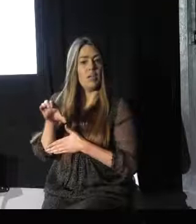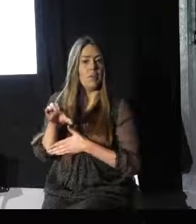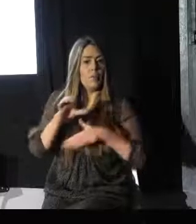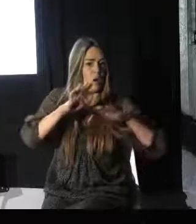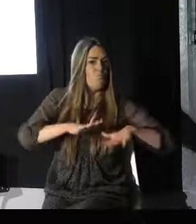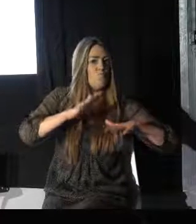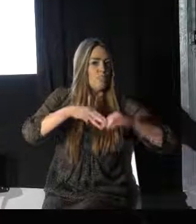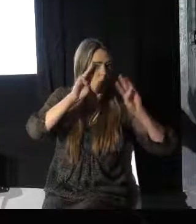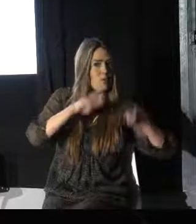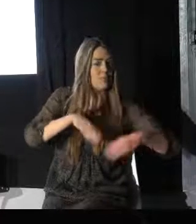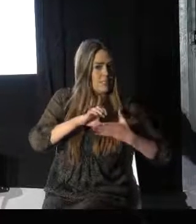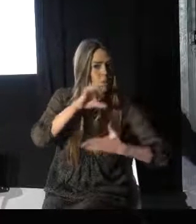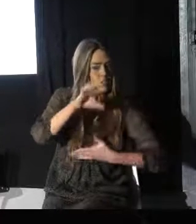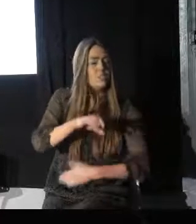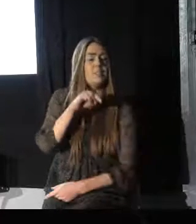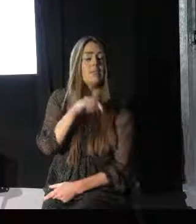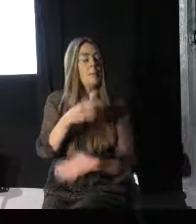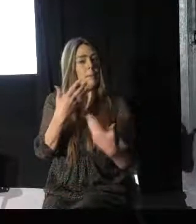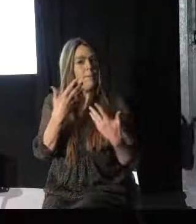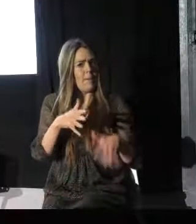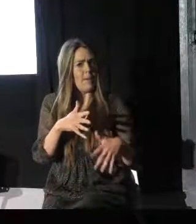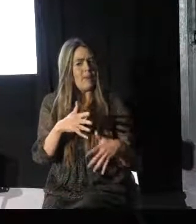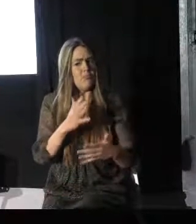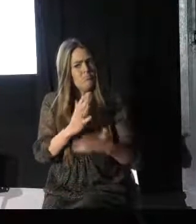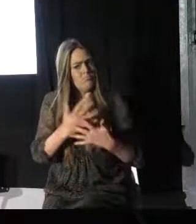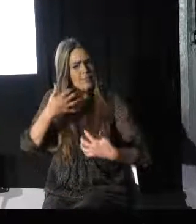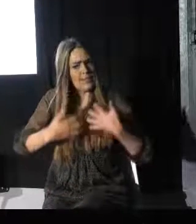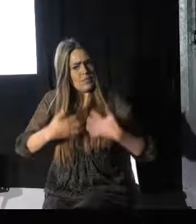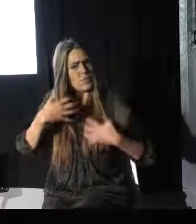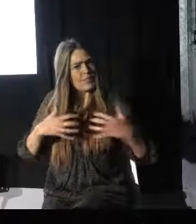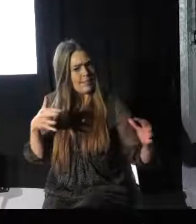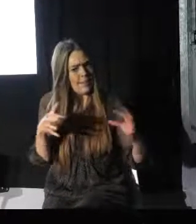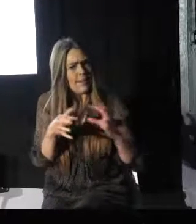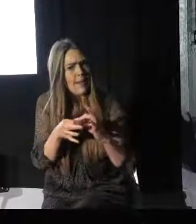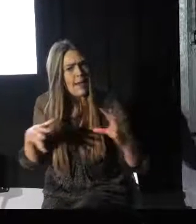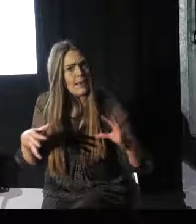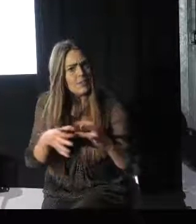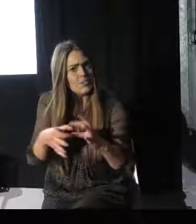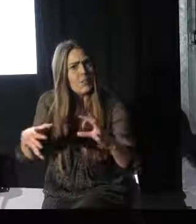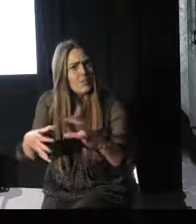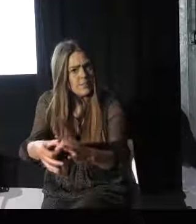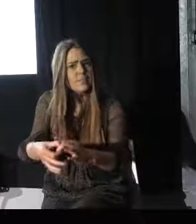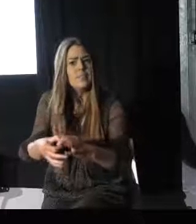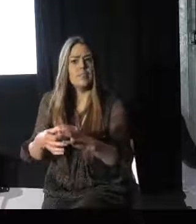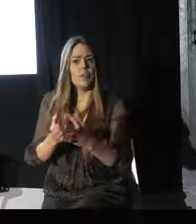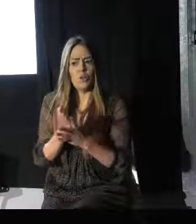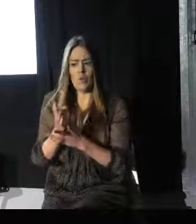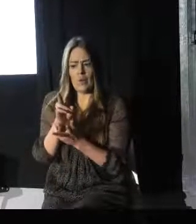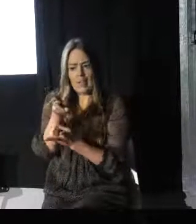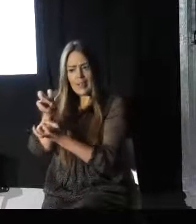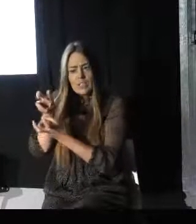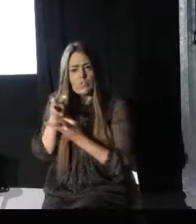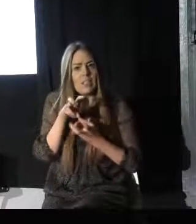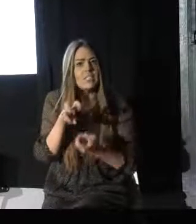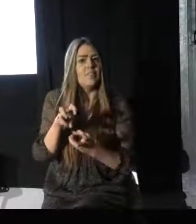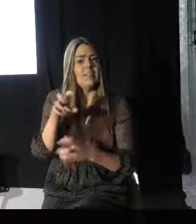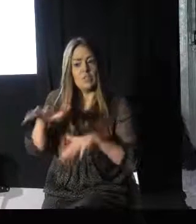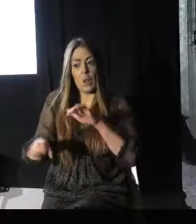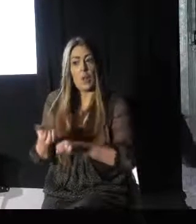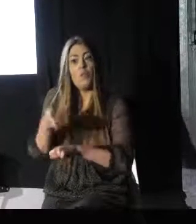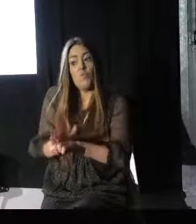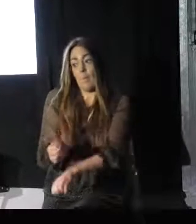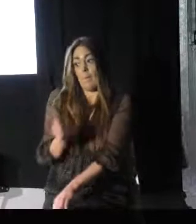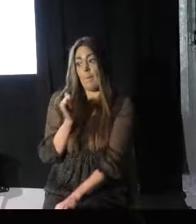Museum, has made really fascinating connections in between extractivist colonialism in the